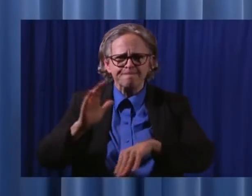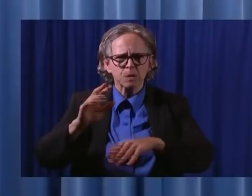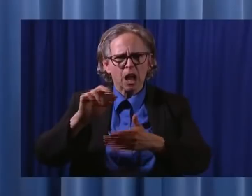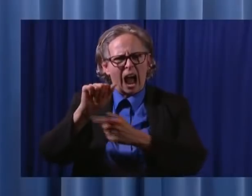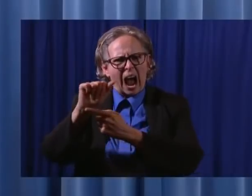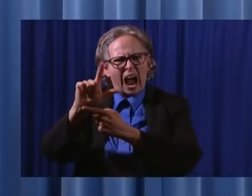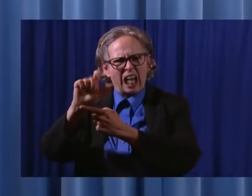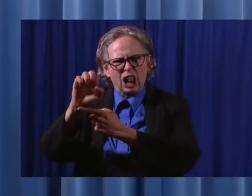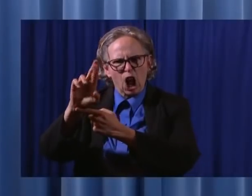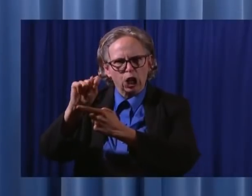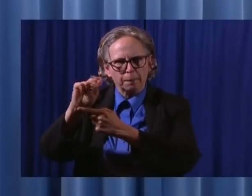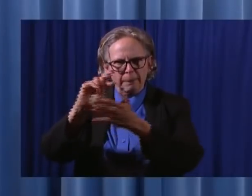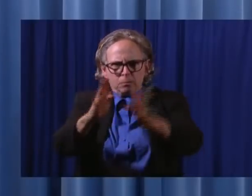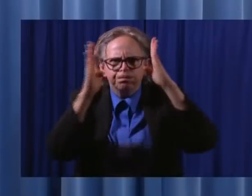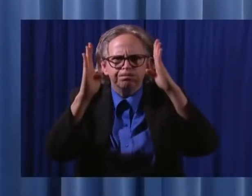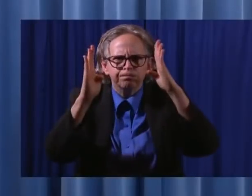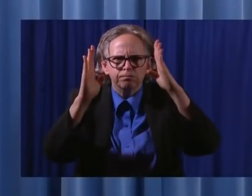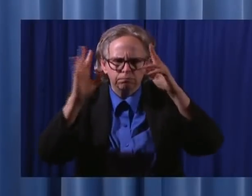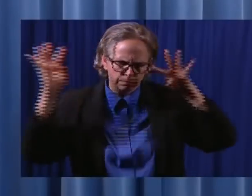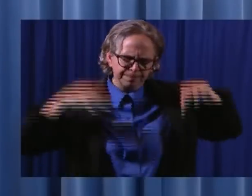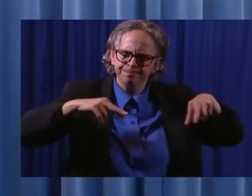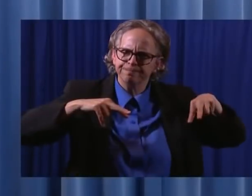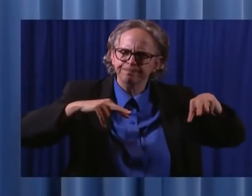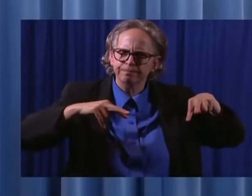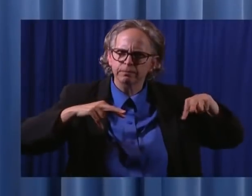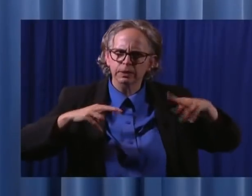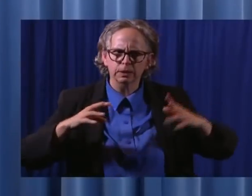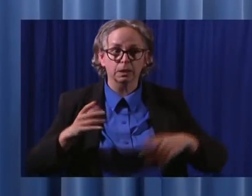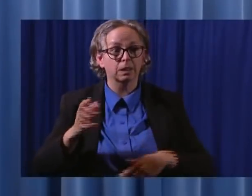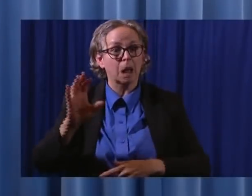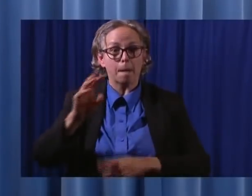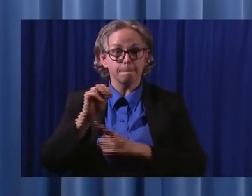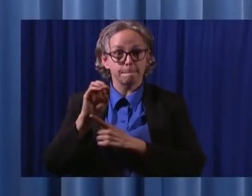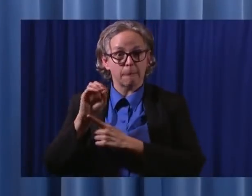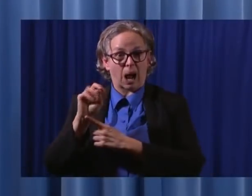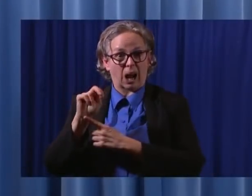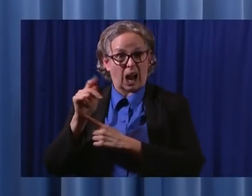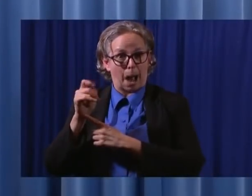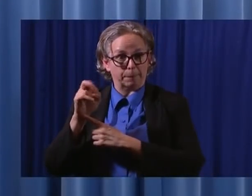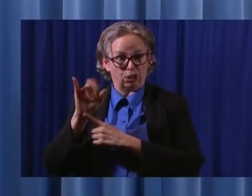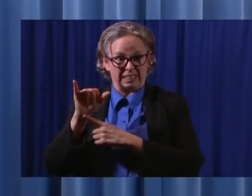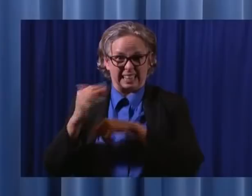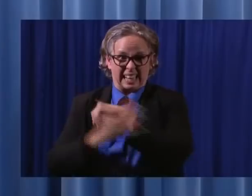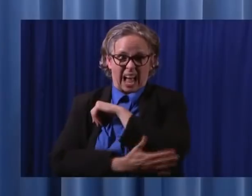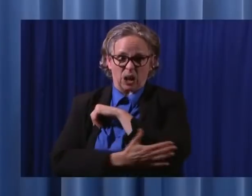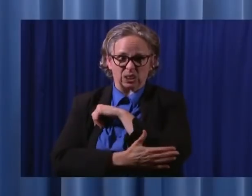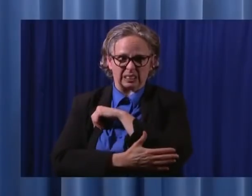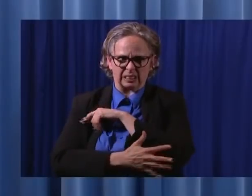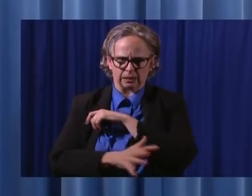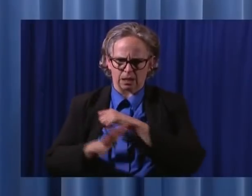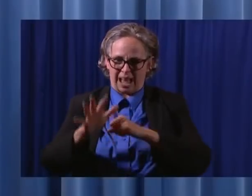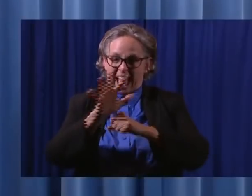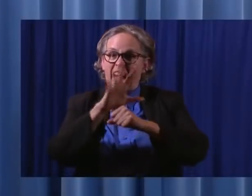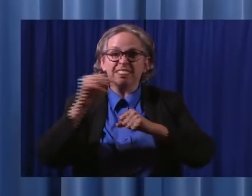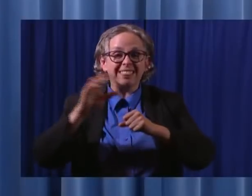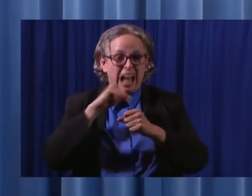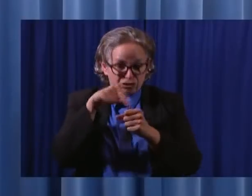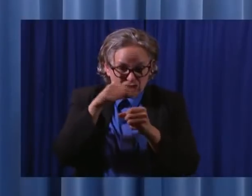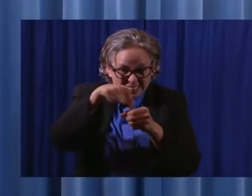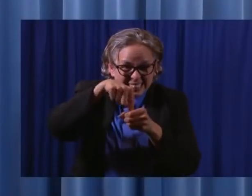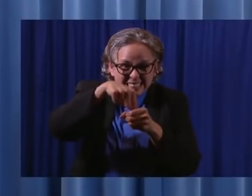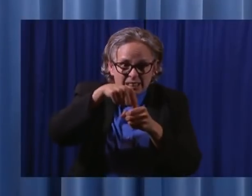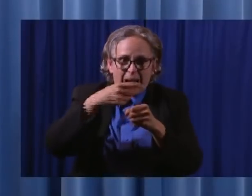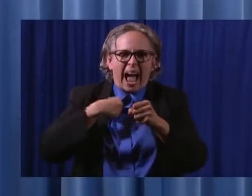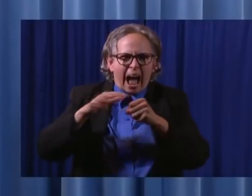talking about it is we want people in Montgomery County and surrounding counties and Hamilton County and surrounding